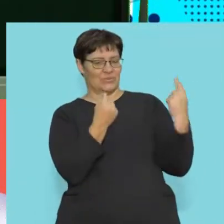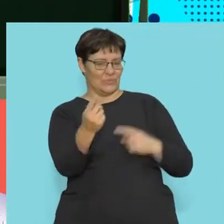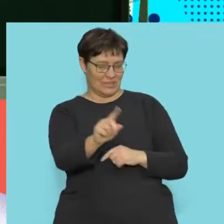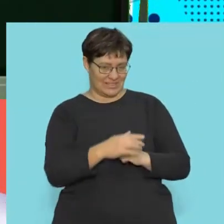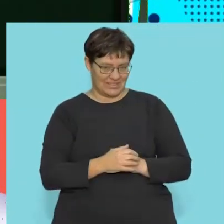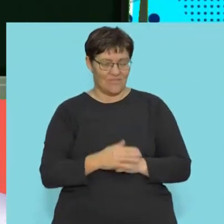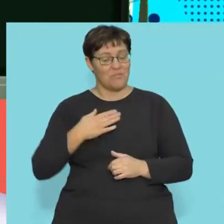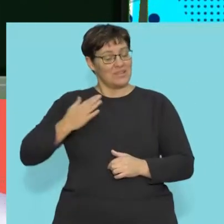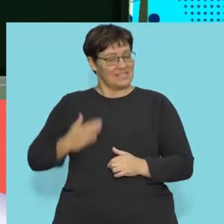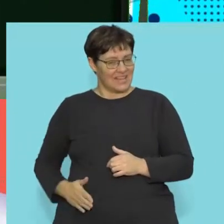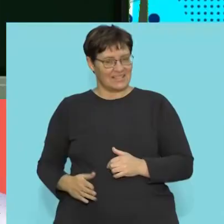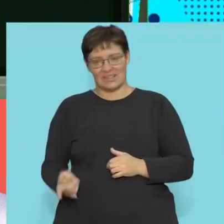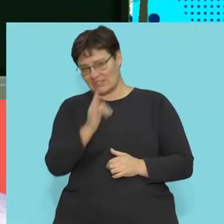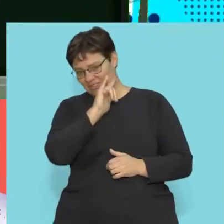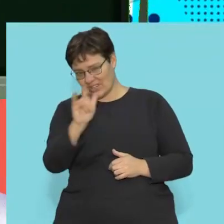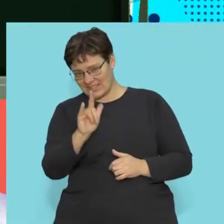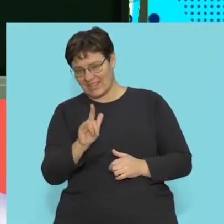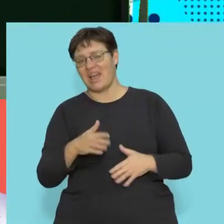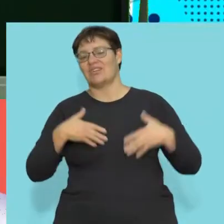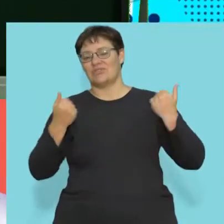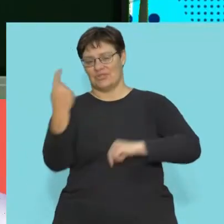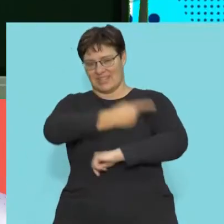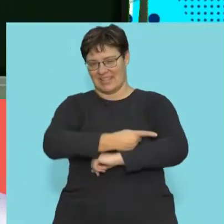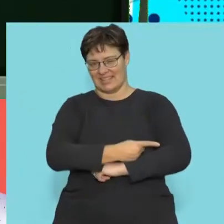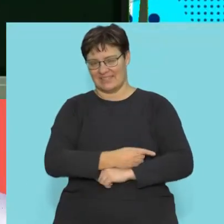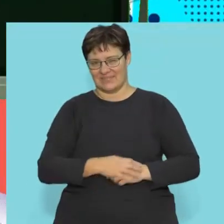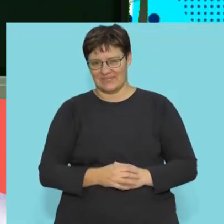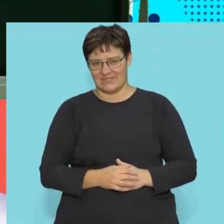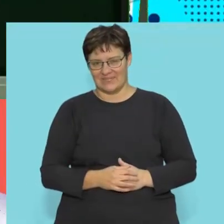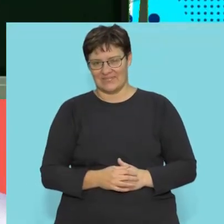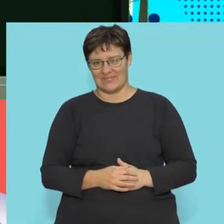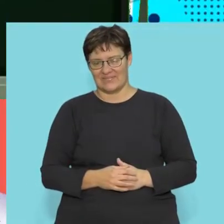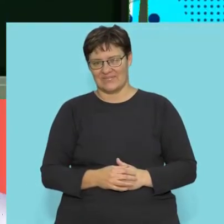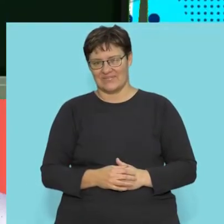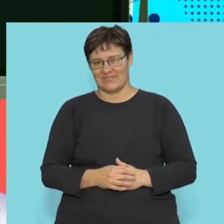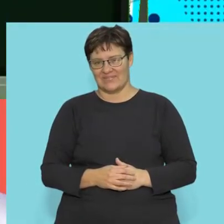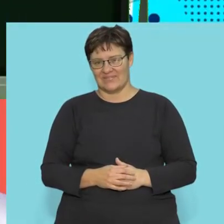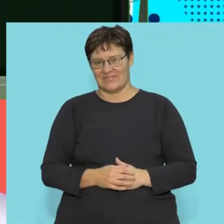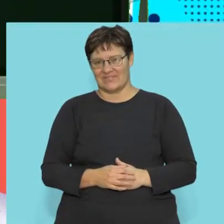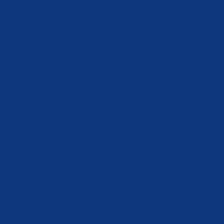back, reflect on what we've just done. From my side, cheers, have a bio-lekker day.